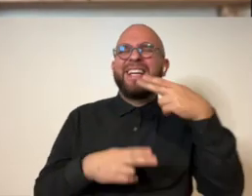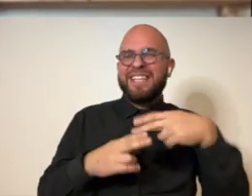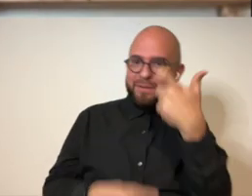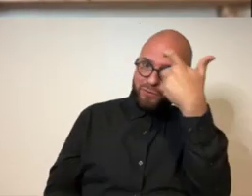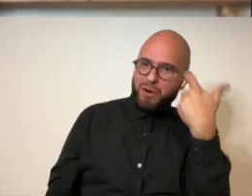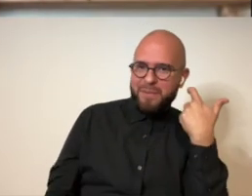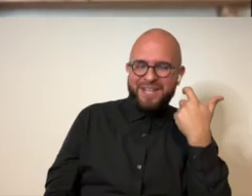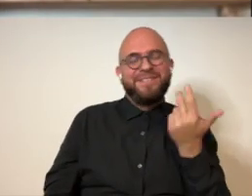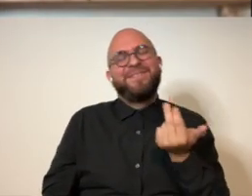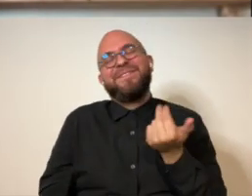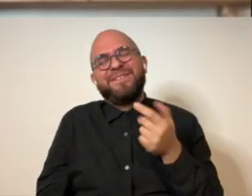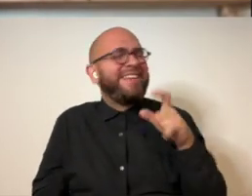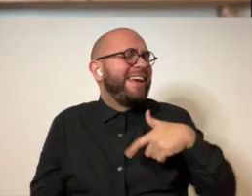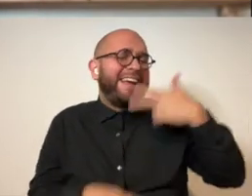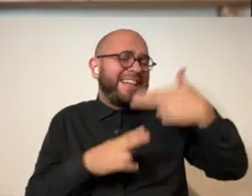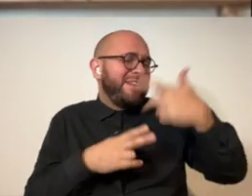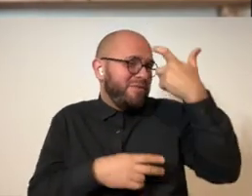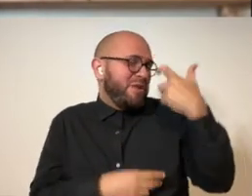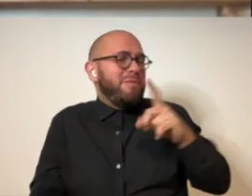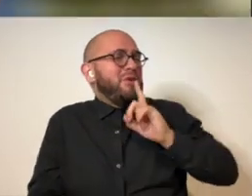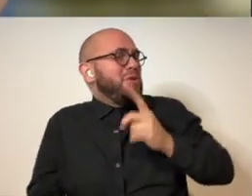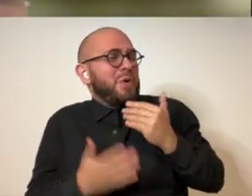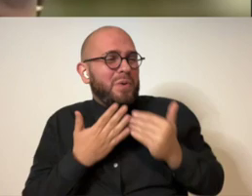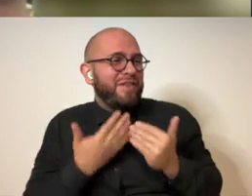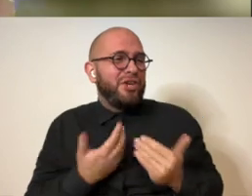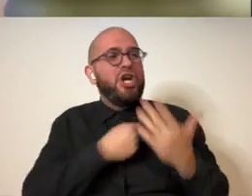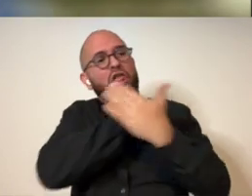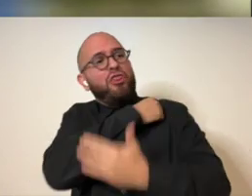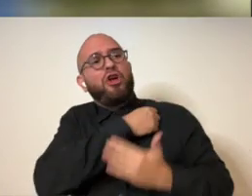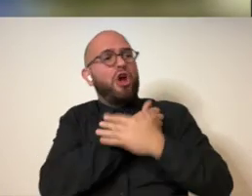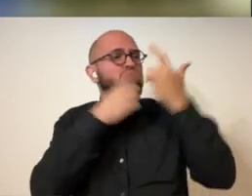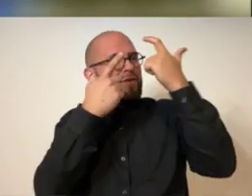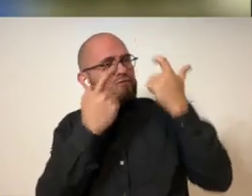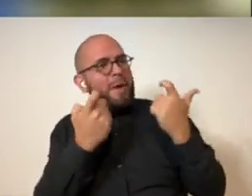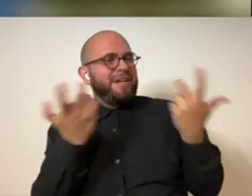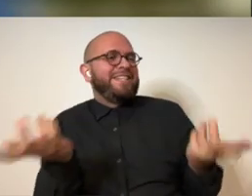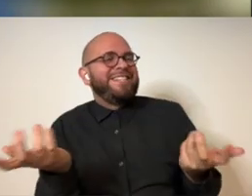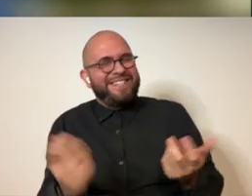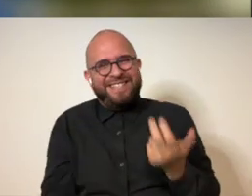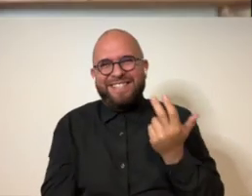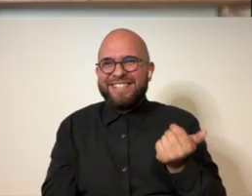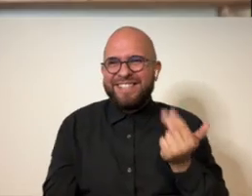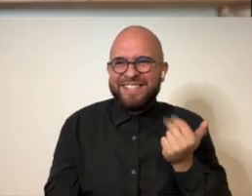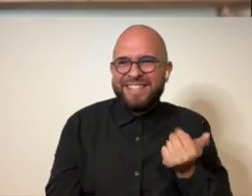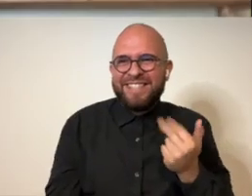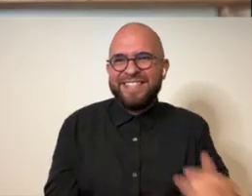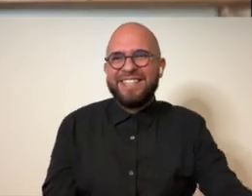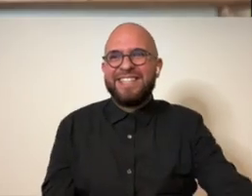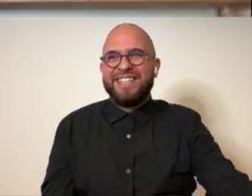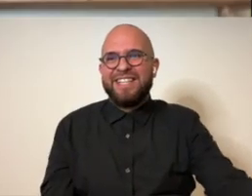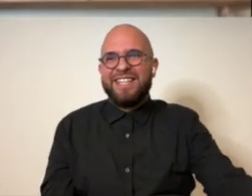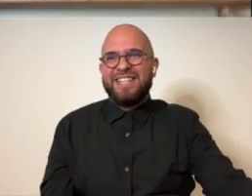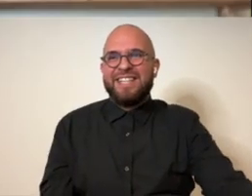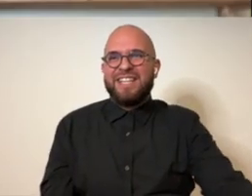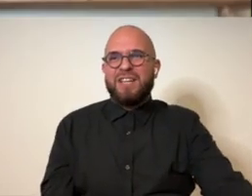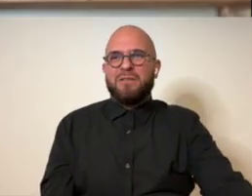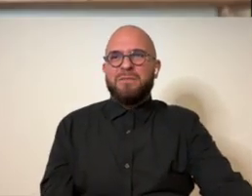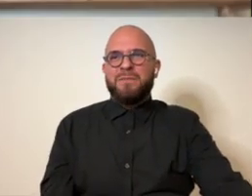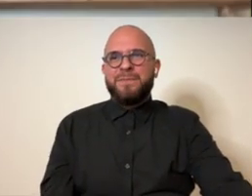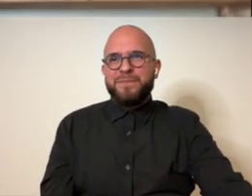of, but in the name of you this trauma. Time. In the name of trauma. Sure. Whatever. You know, the country of